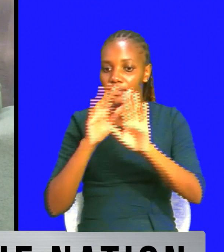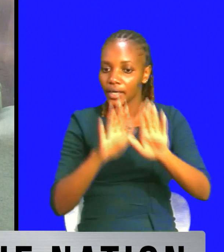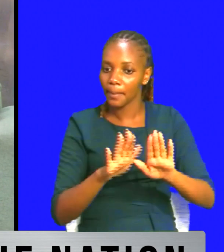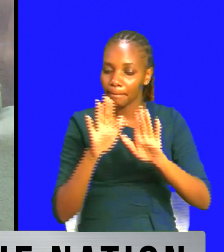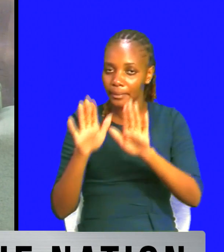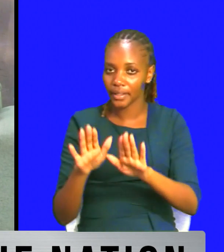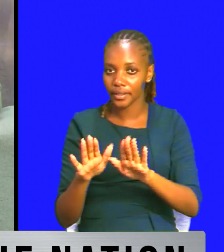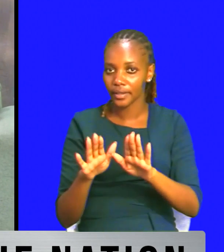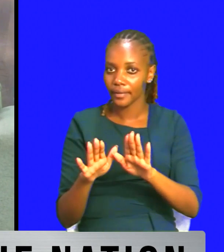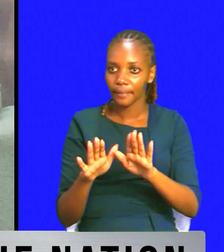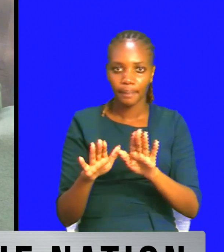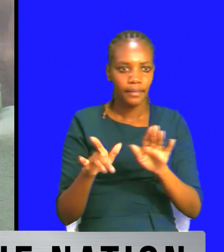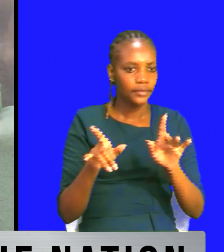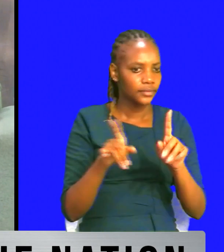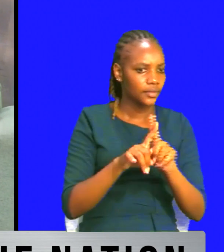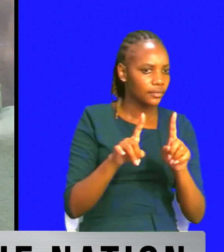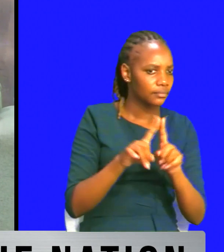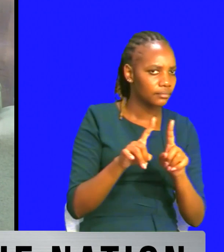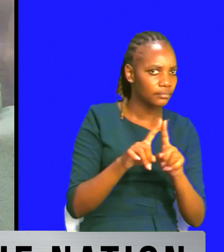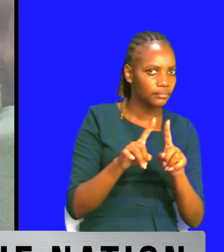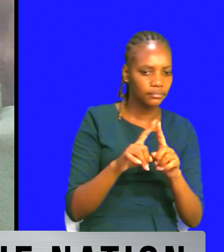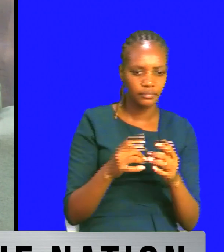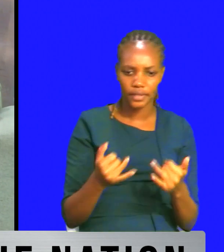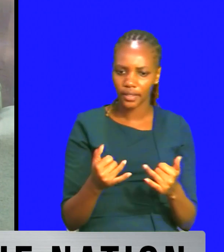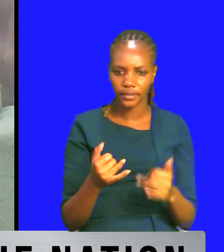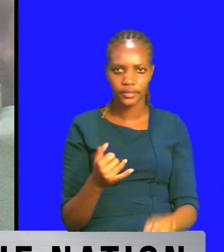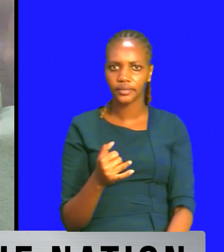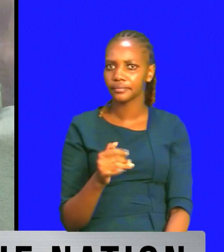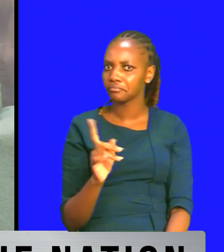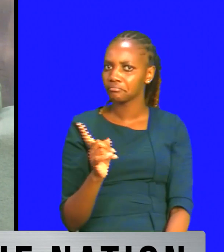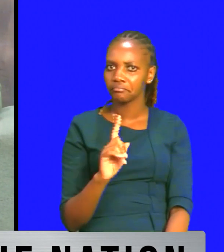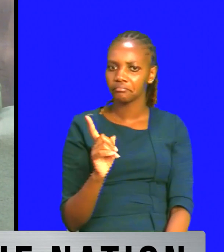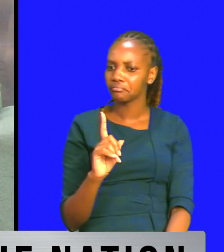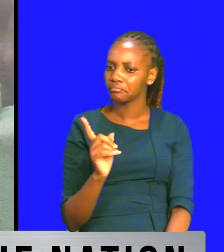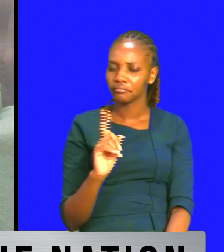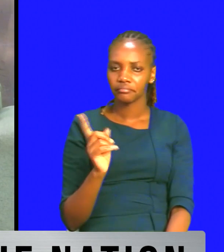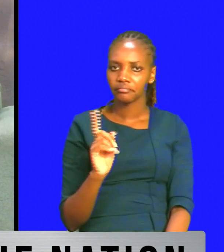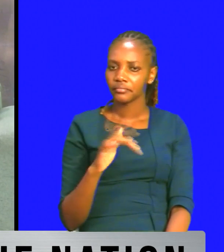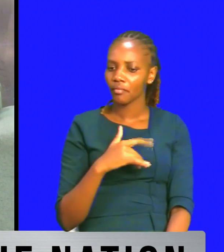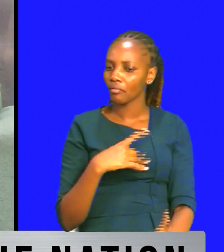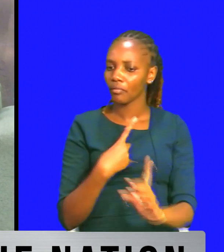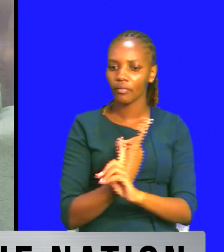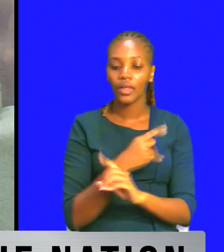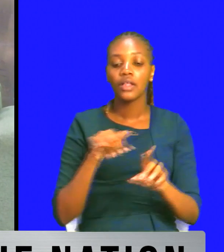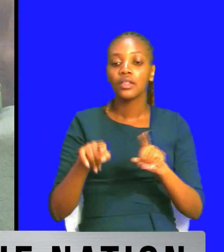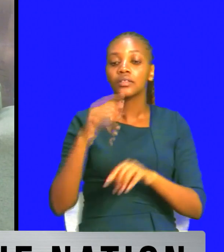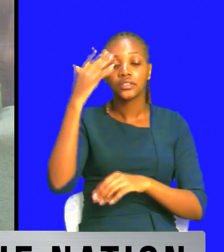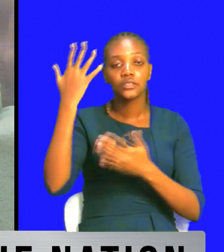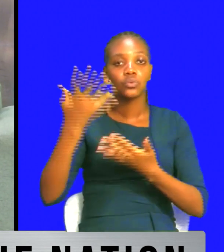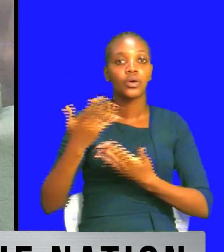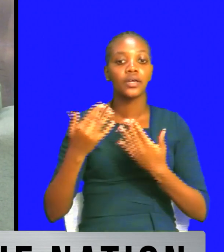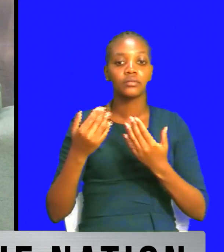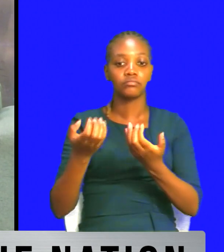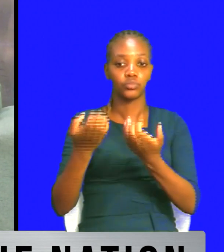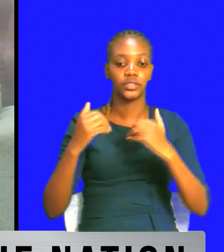seem to be the issues that are now being dealt with in the leadership. And this is where now we need to connect